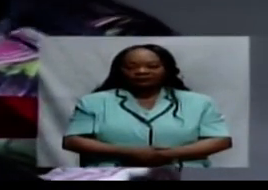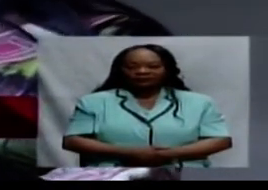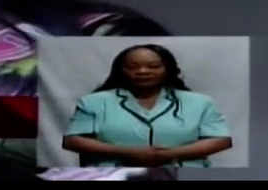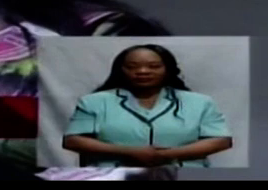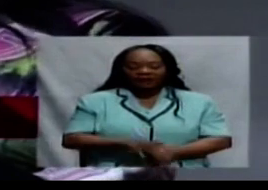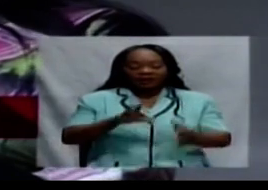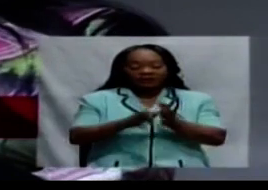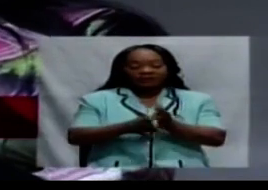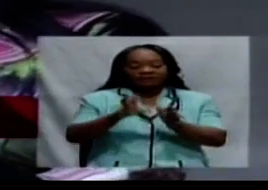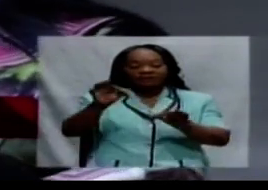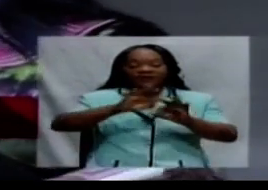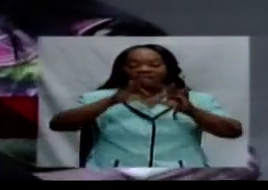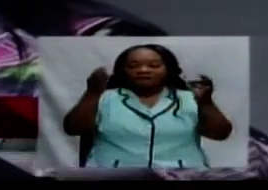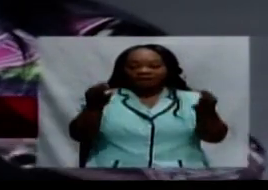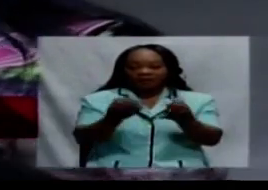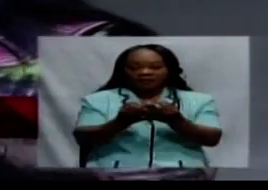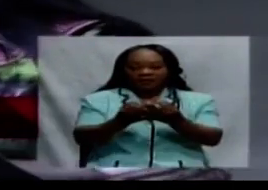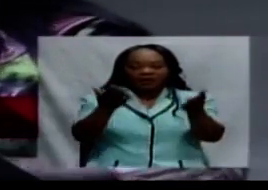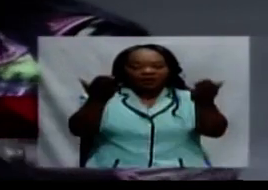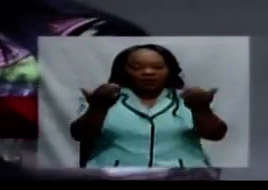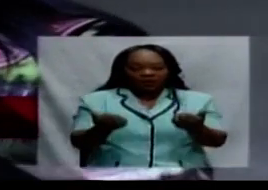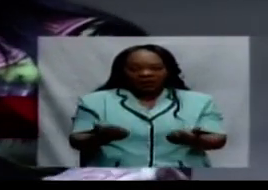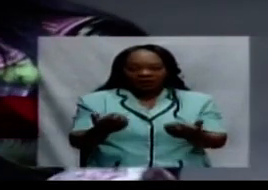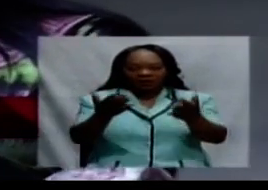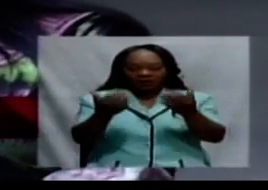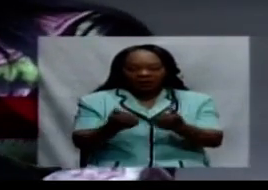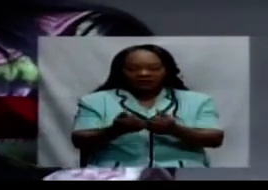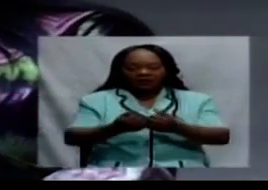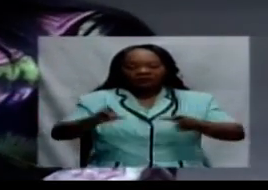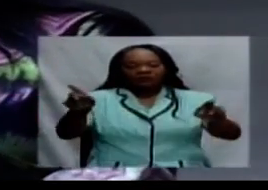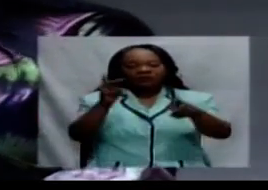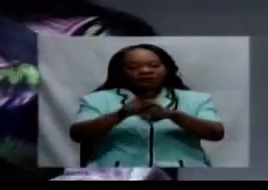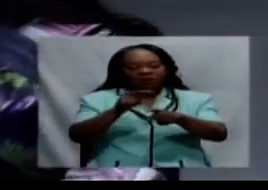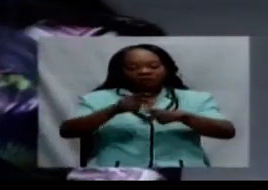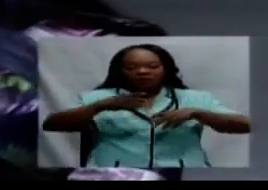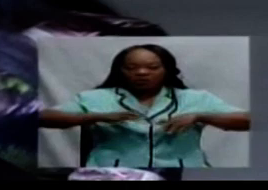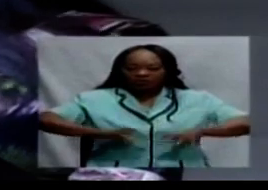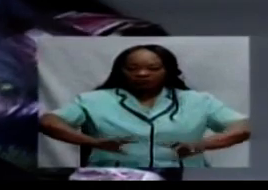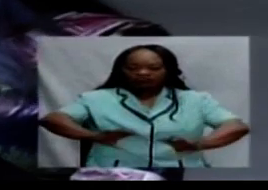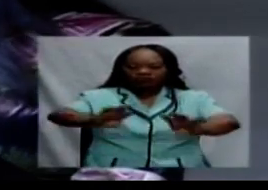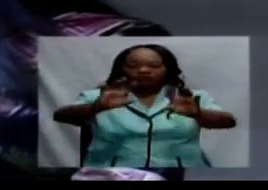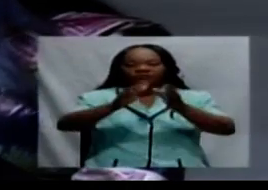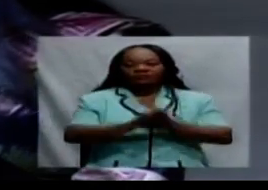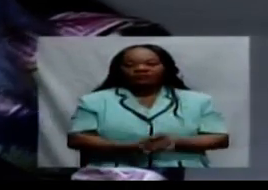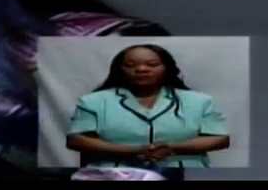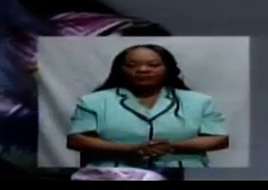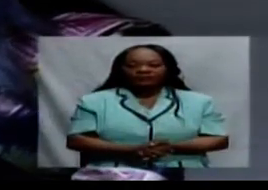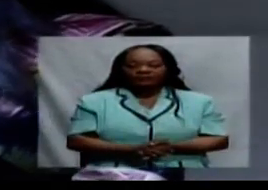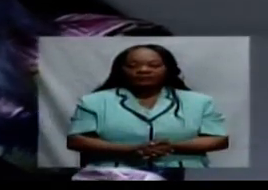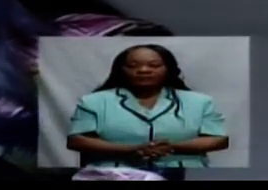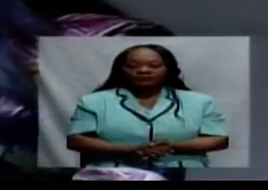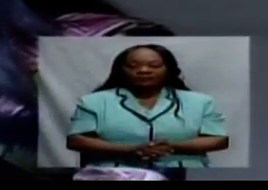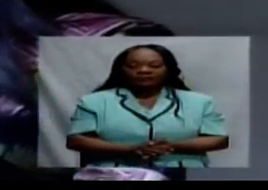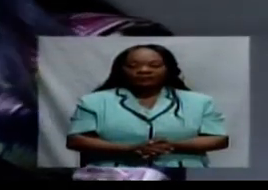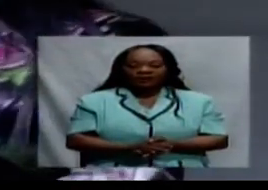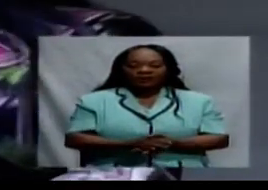this family that seems to just keep going. And I want to say thank